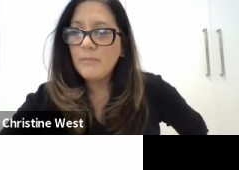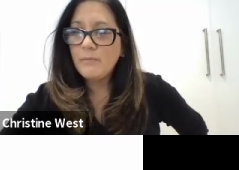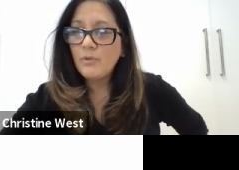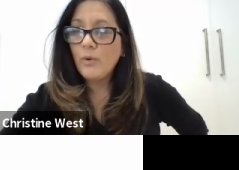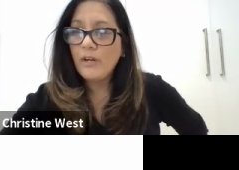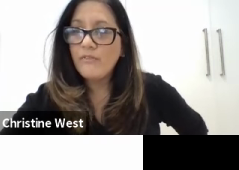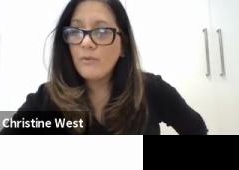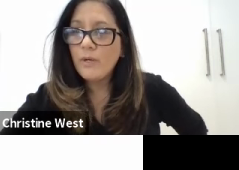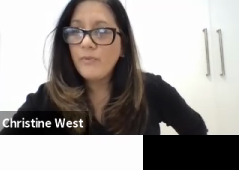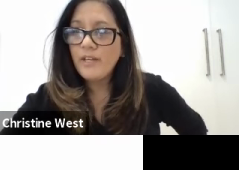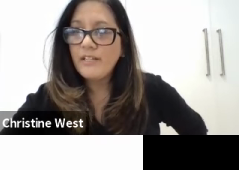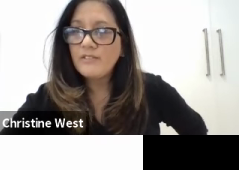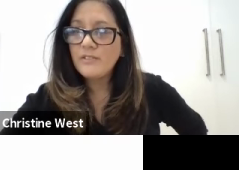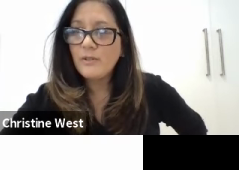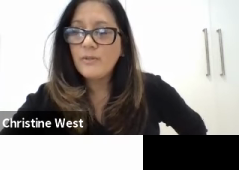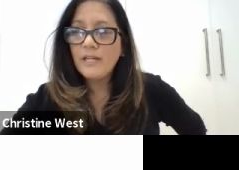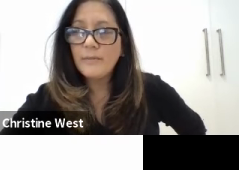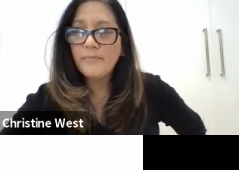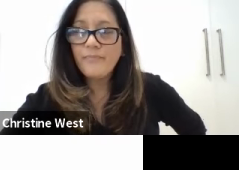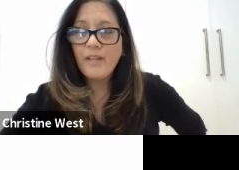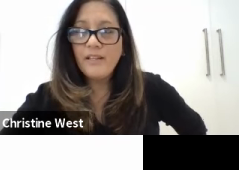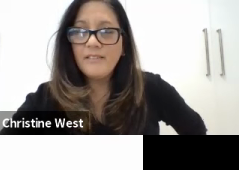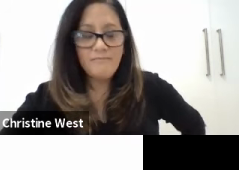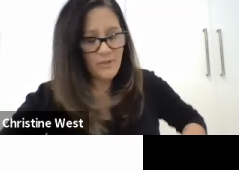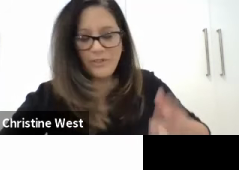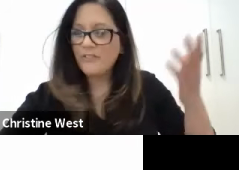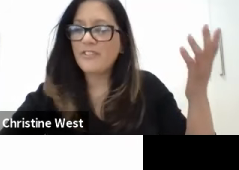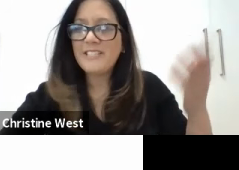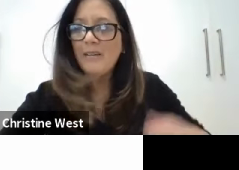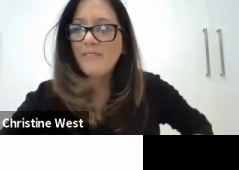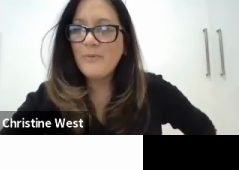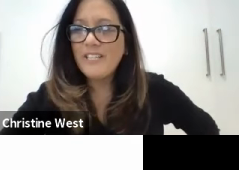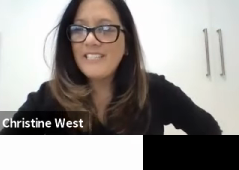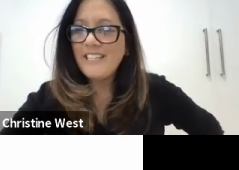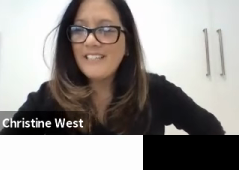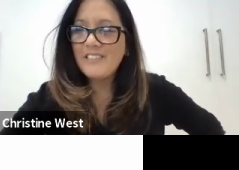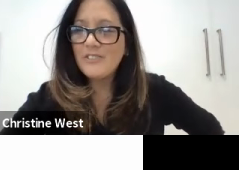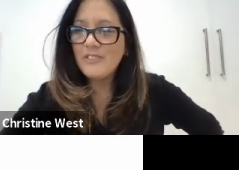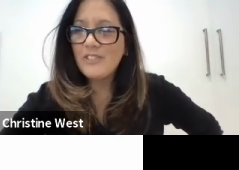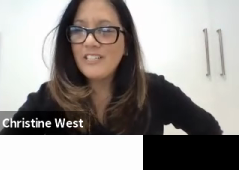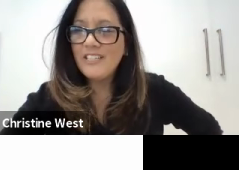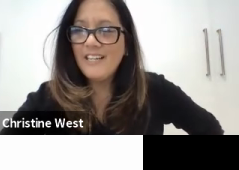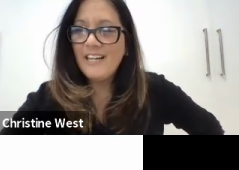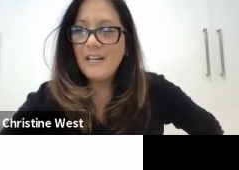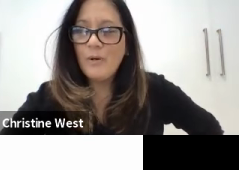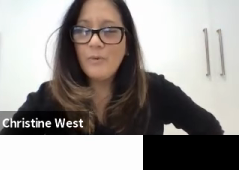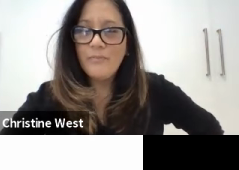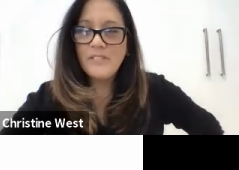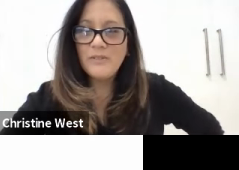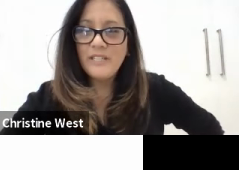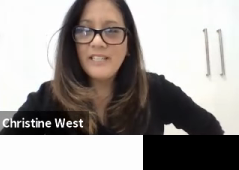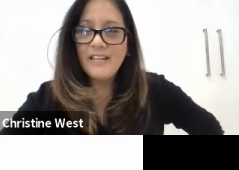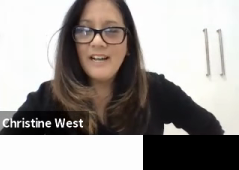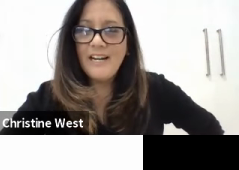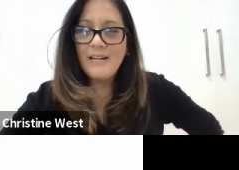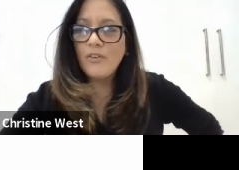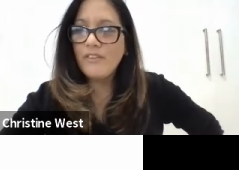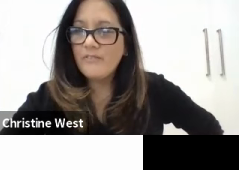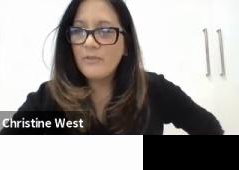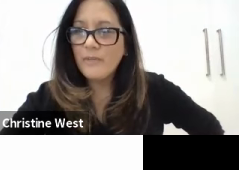committee members aware of the website. So during your free time, if you want to take an additional look at what we've been doing,